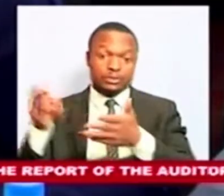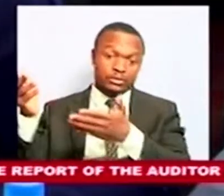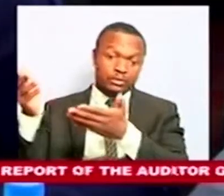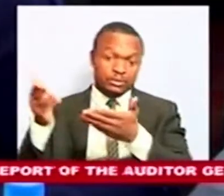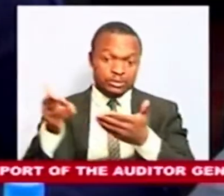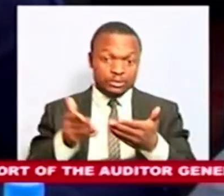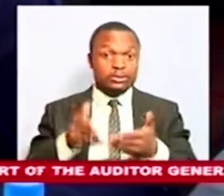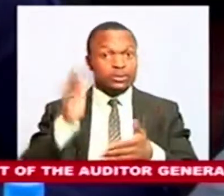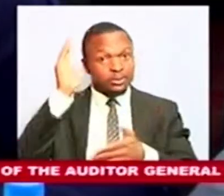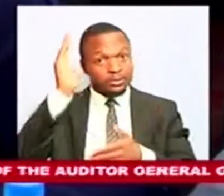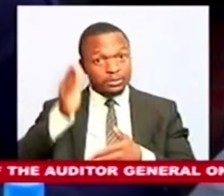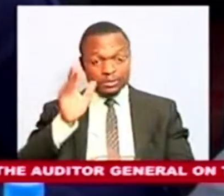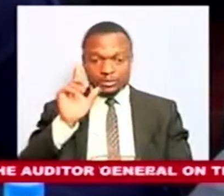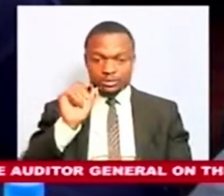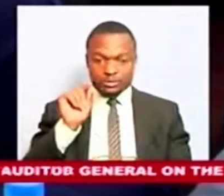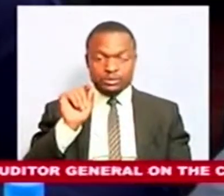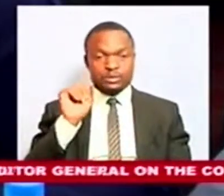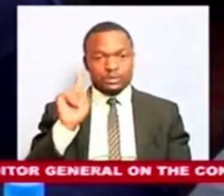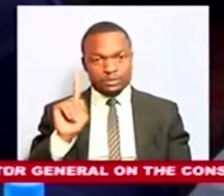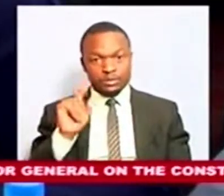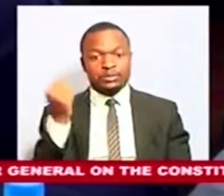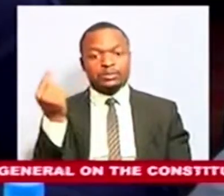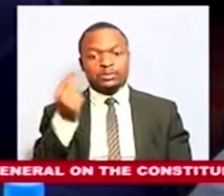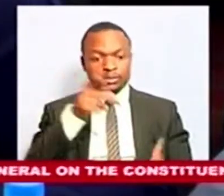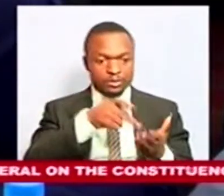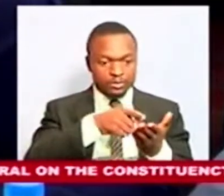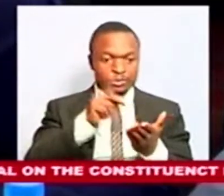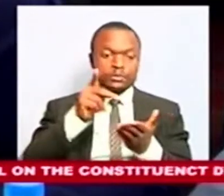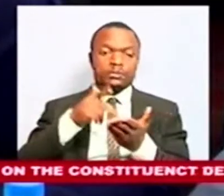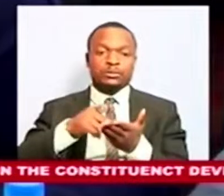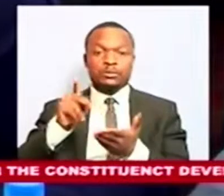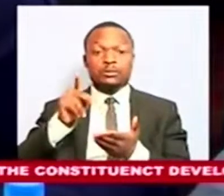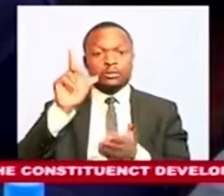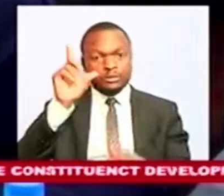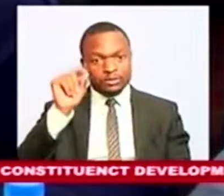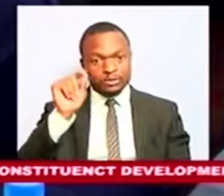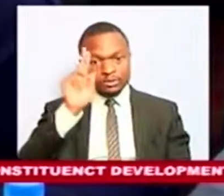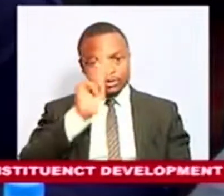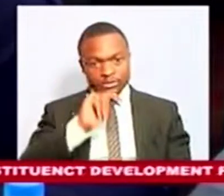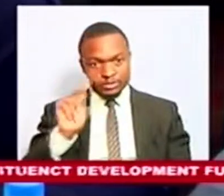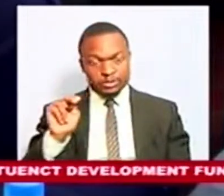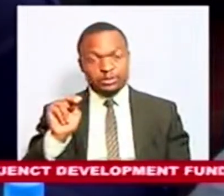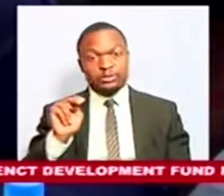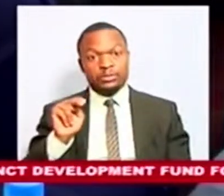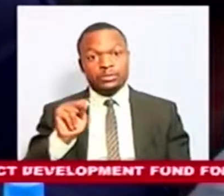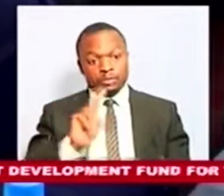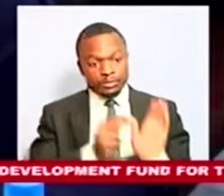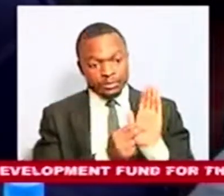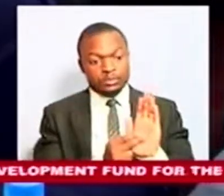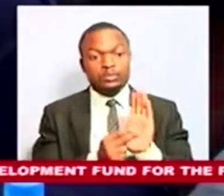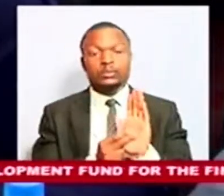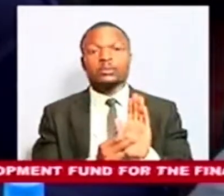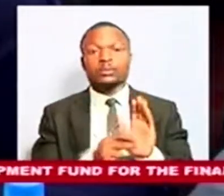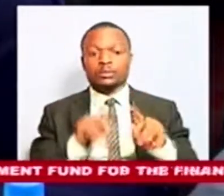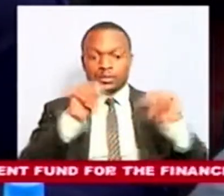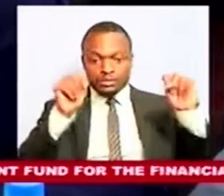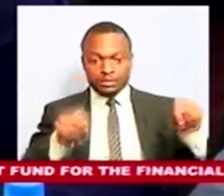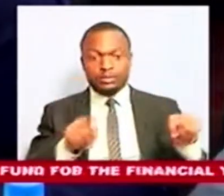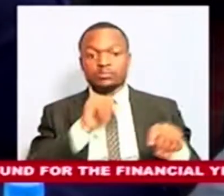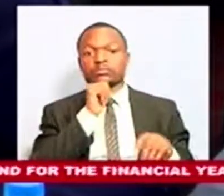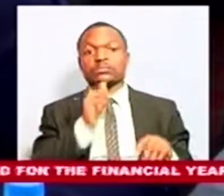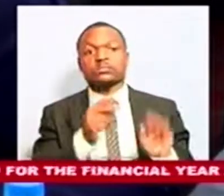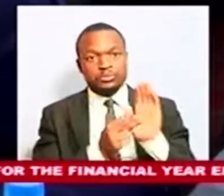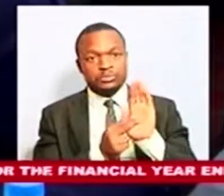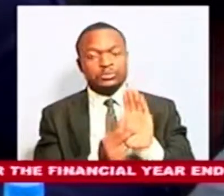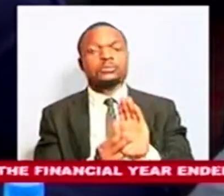from 2021, and we only paid them in 2022. Hence, they are appearing on our ledger and not appearing